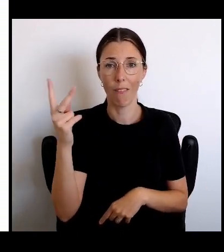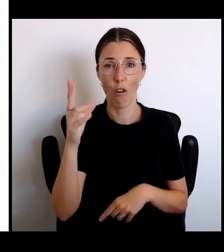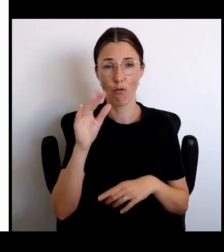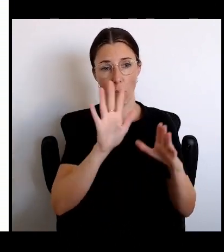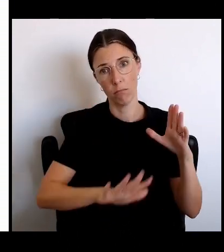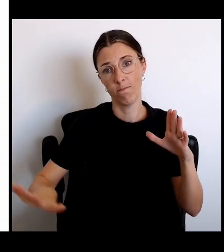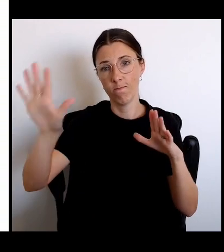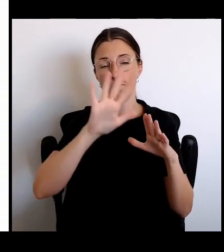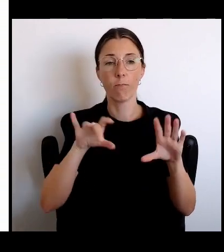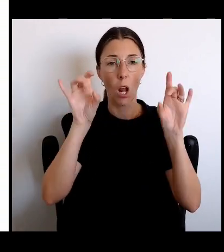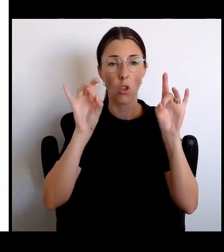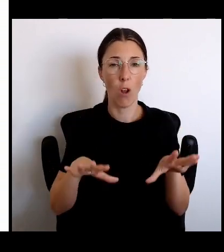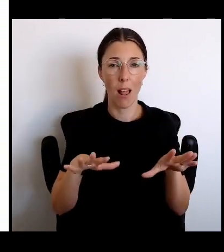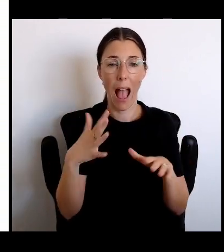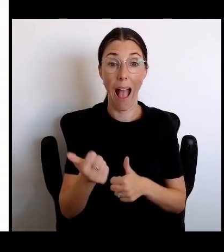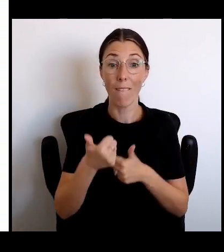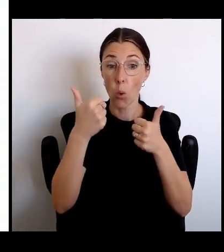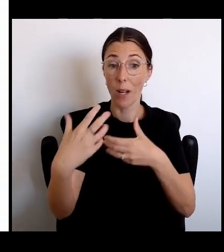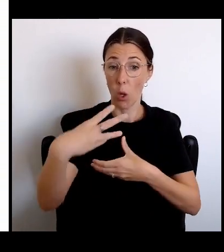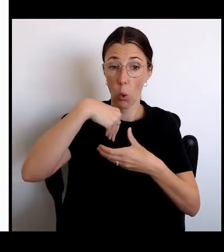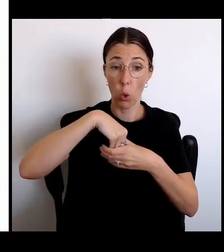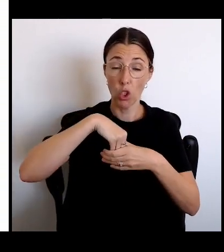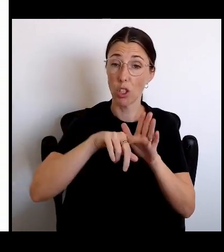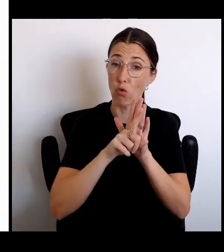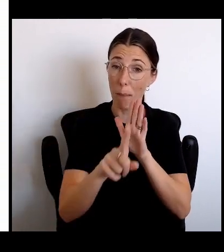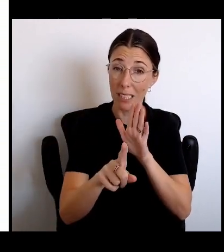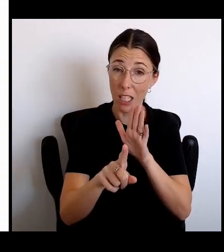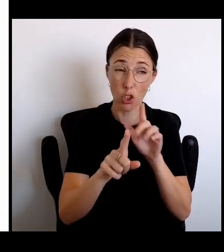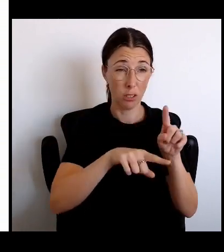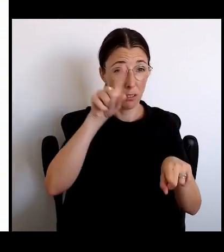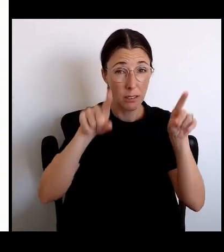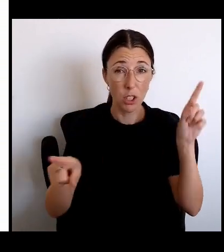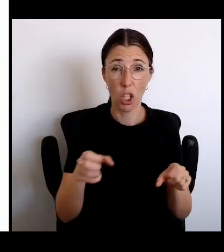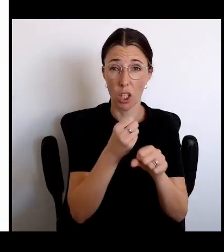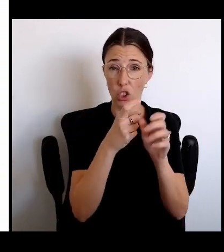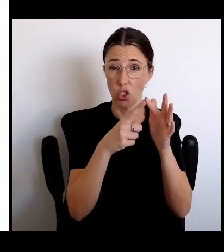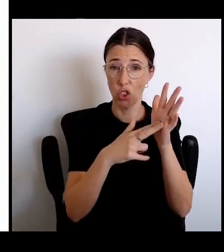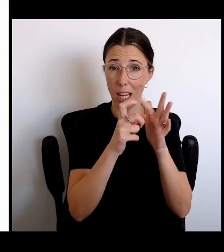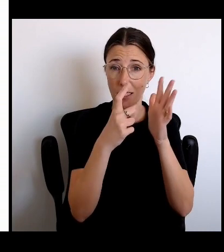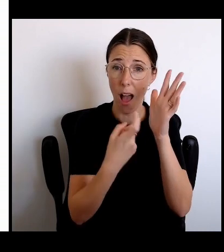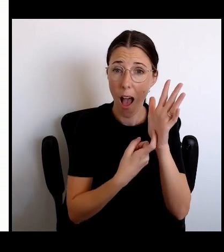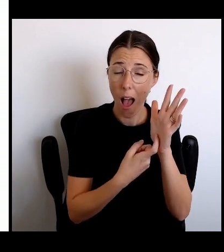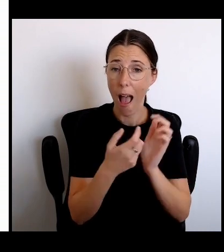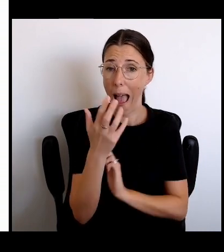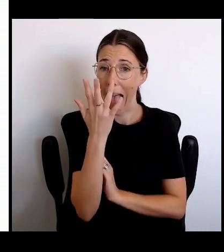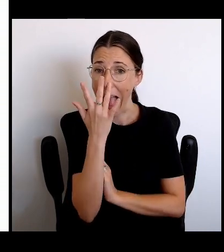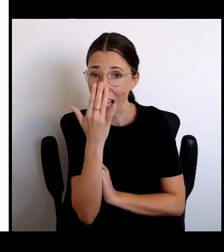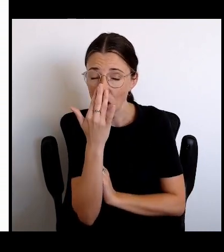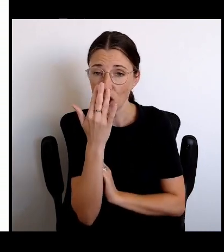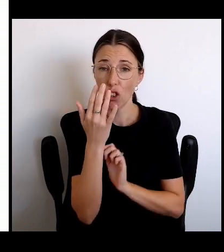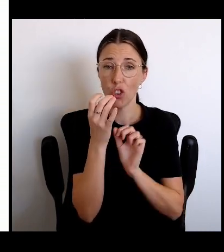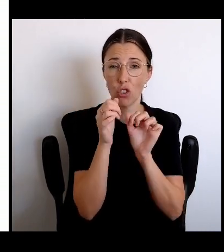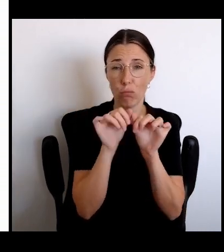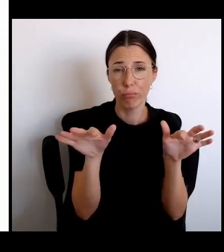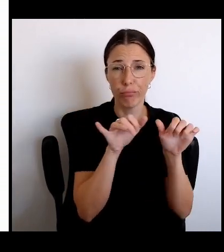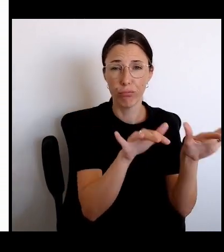had really good inclusion and representativeness by gender, by age group, so a distribution across years